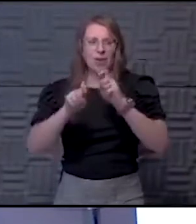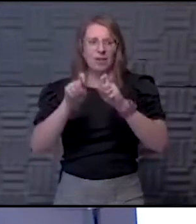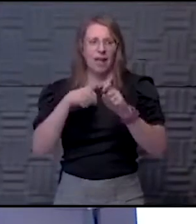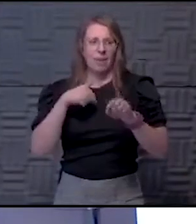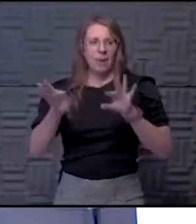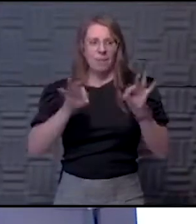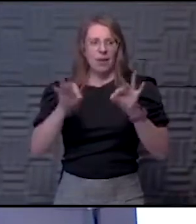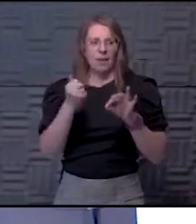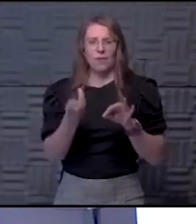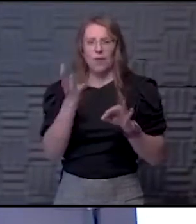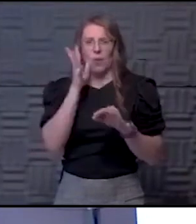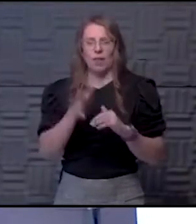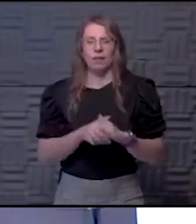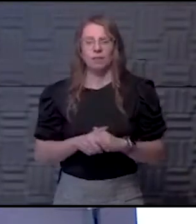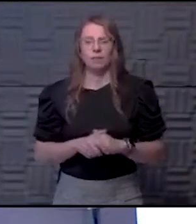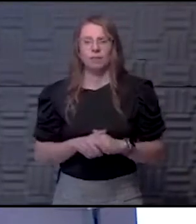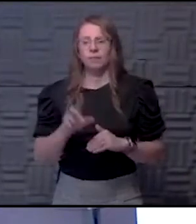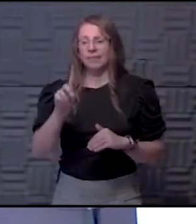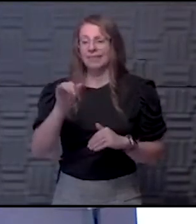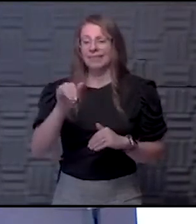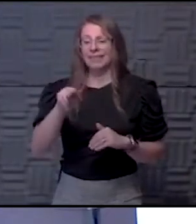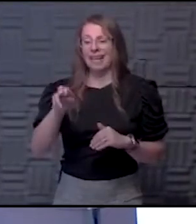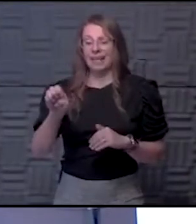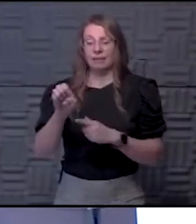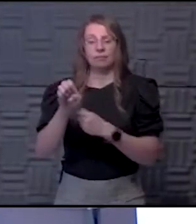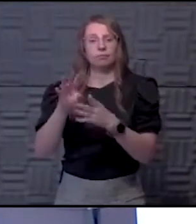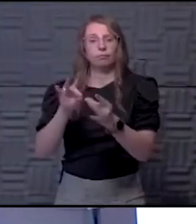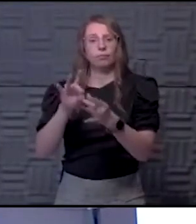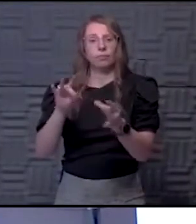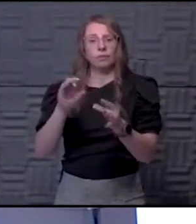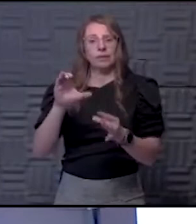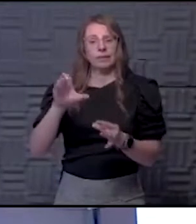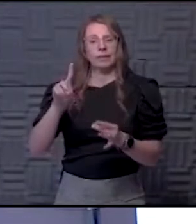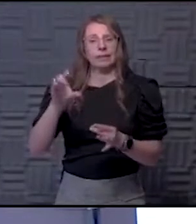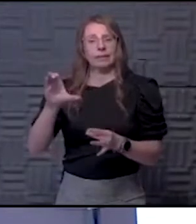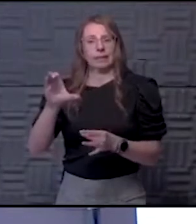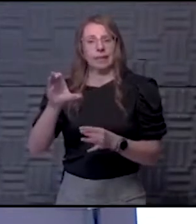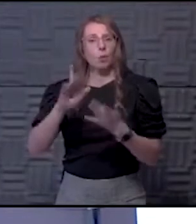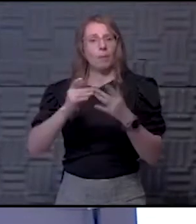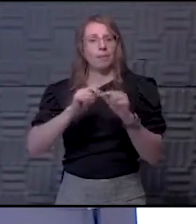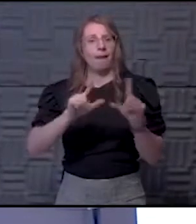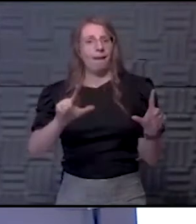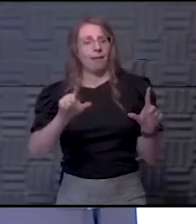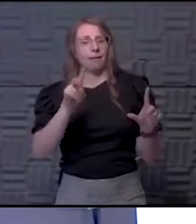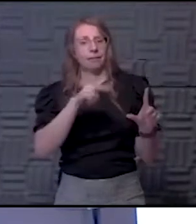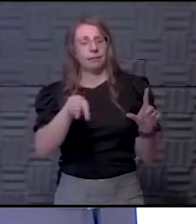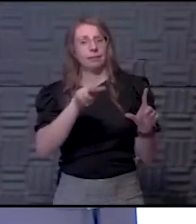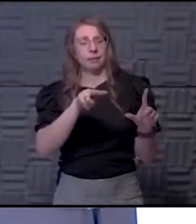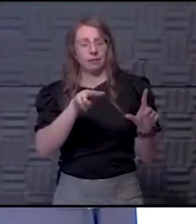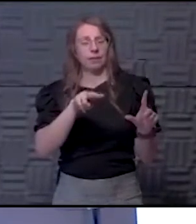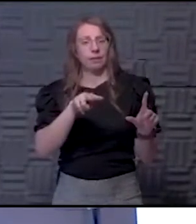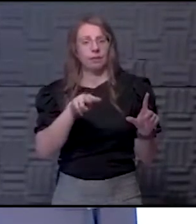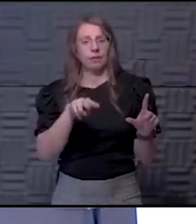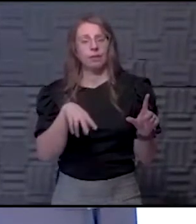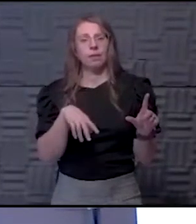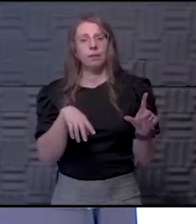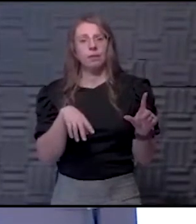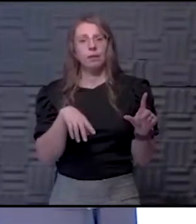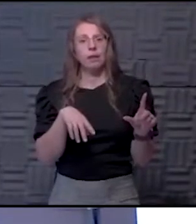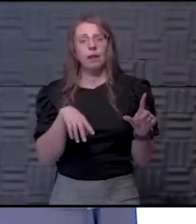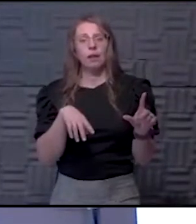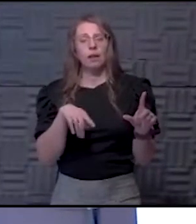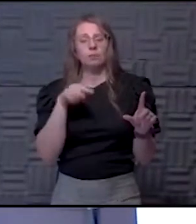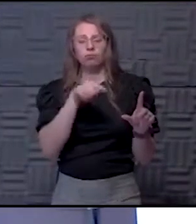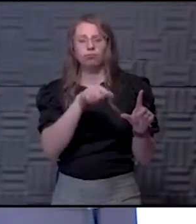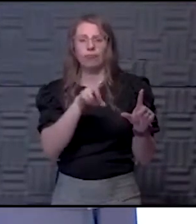a couple. Diane says that she was on the CDC website, the VAERS part, and she was pointing